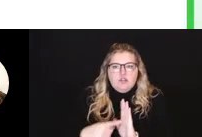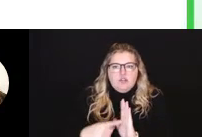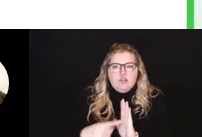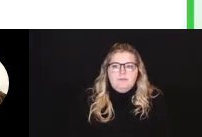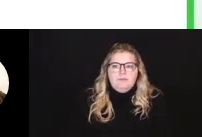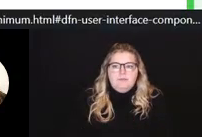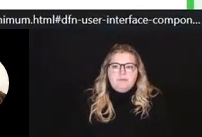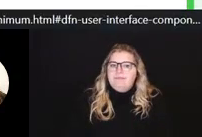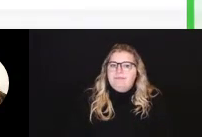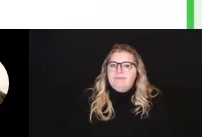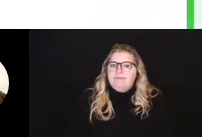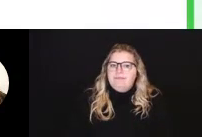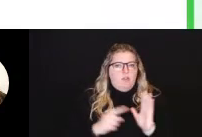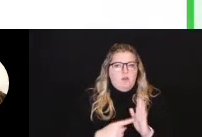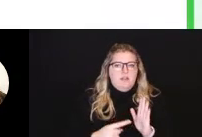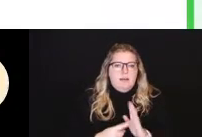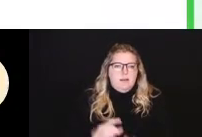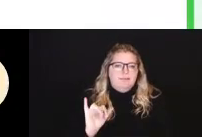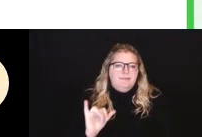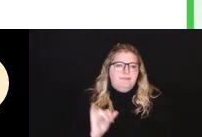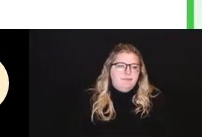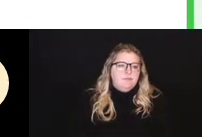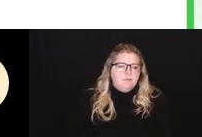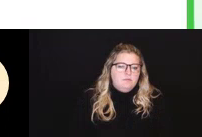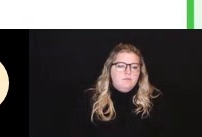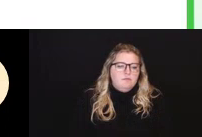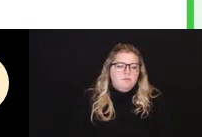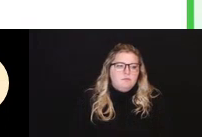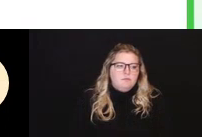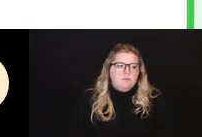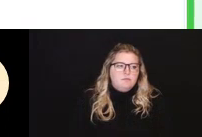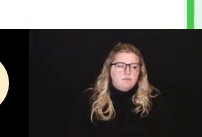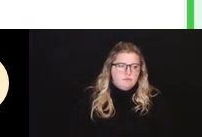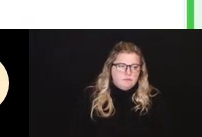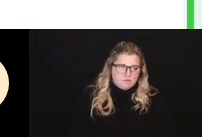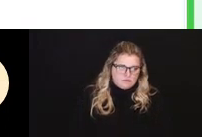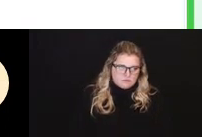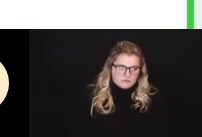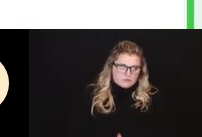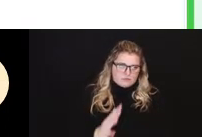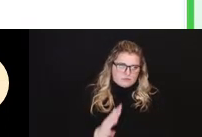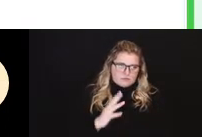Oh, they don't have one right here. Let me go to an article from the WebAIM site.